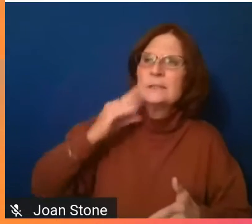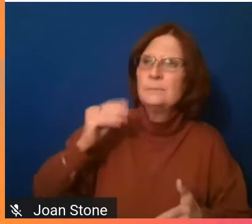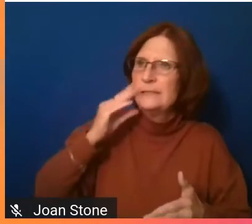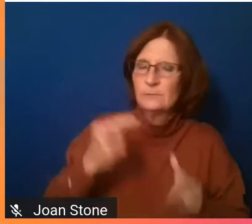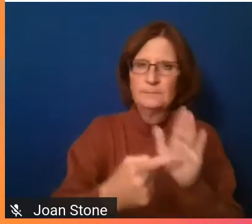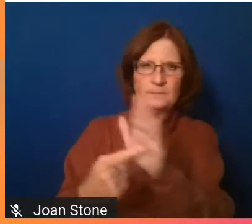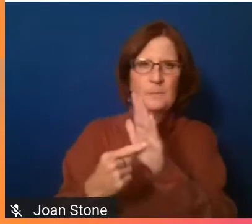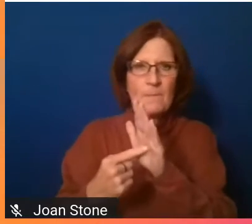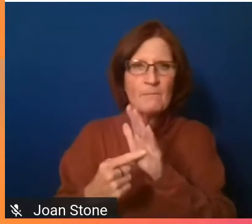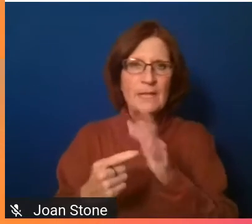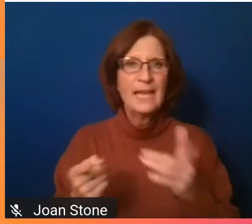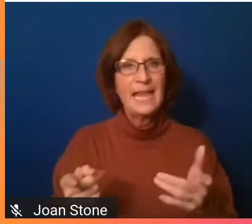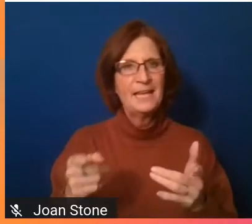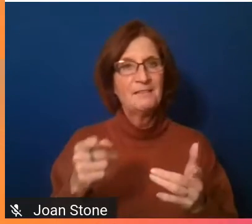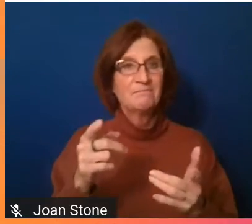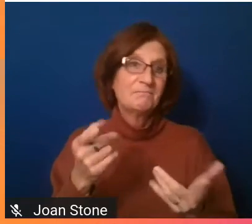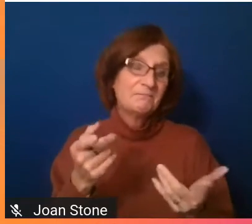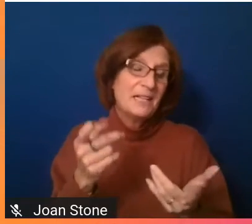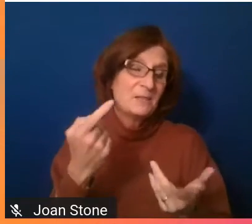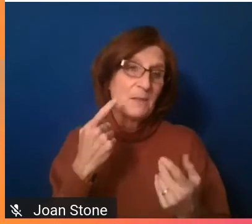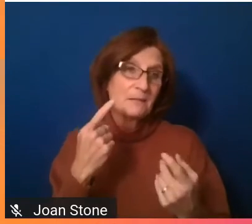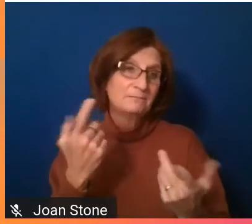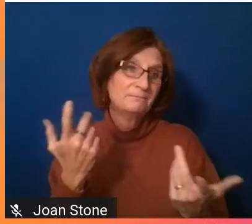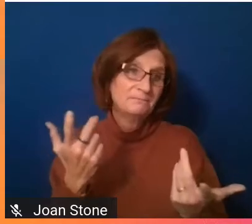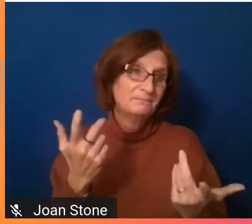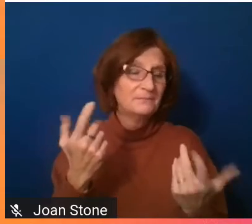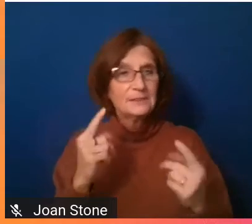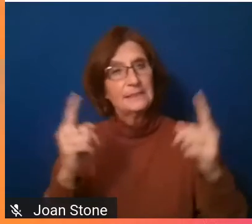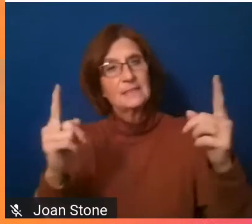been successful so far.